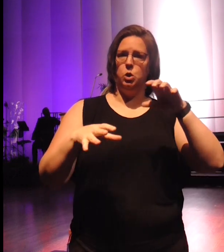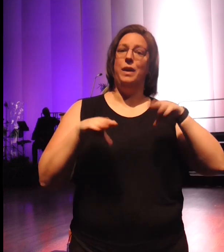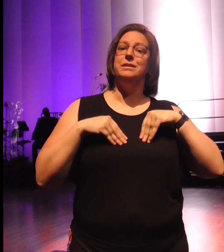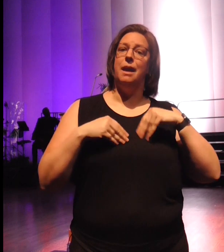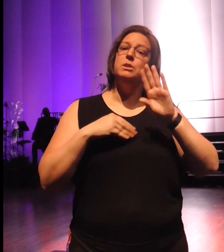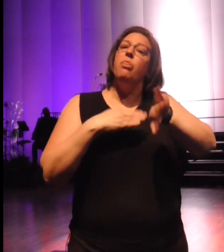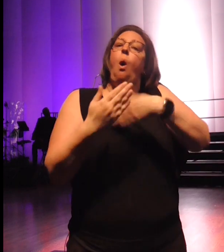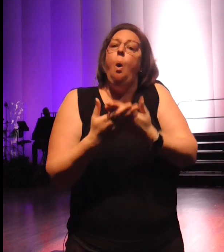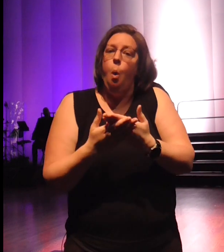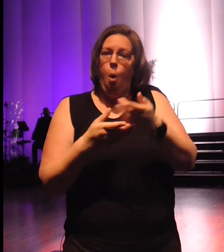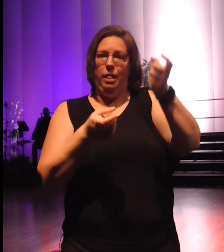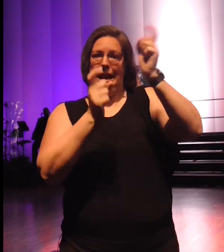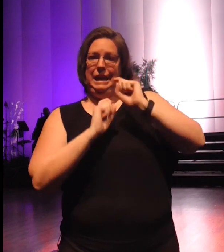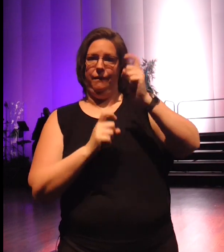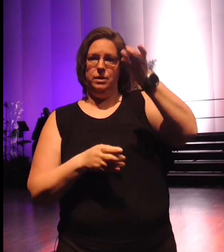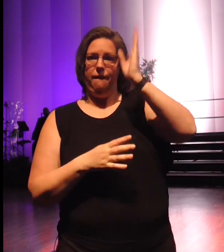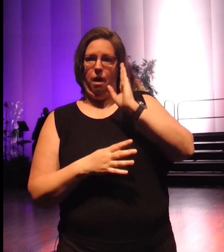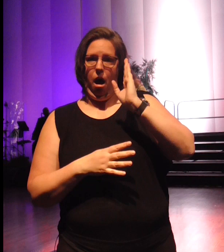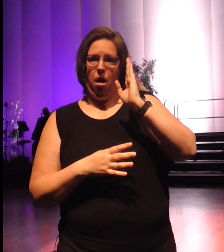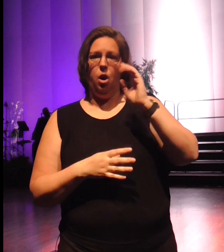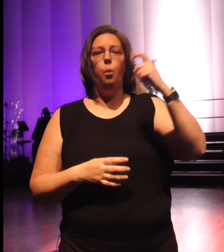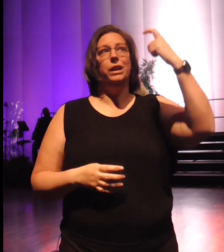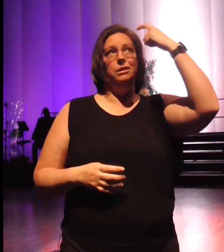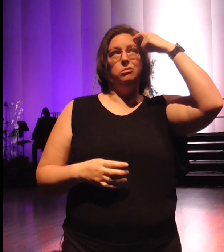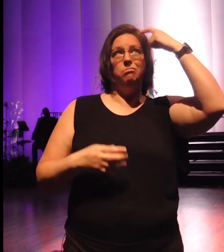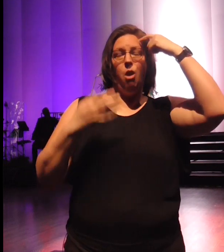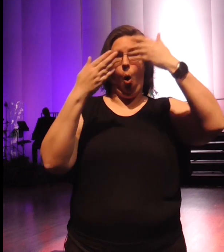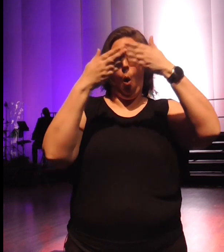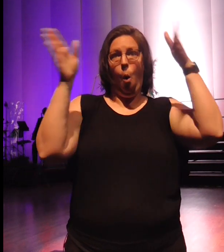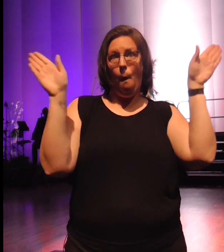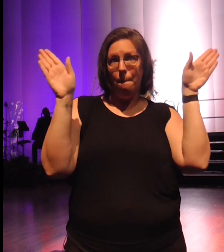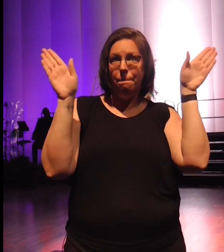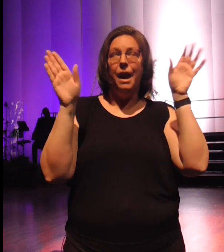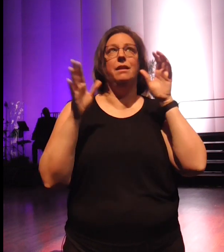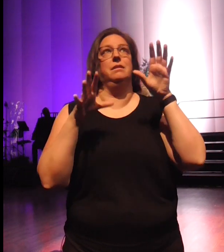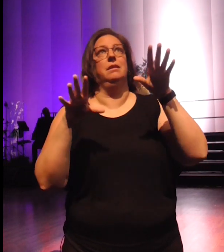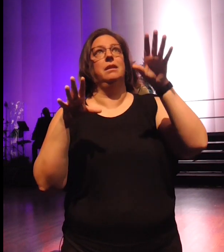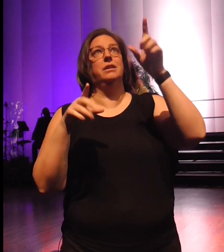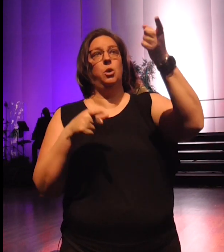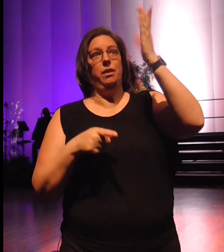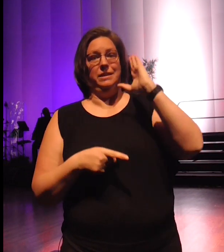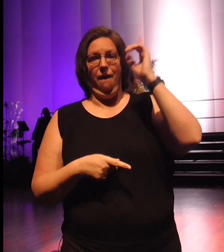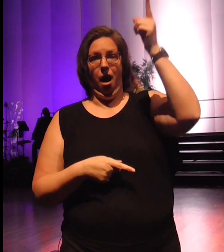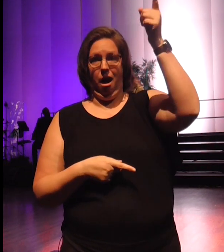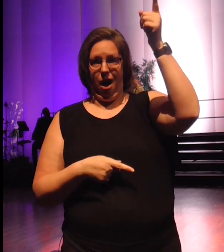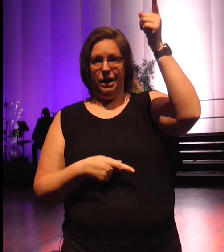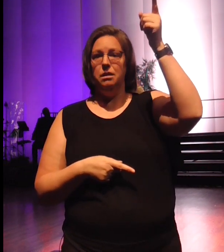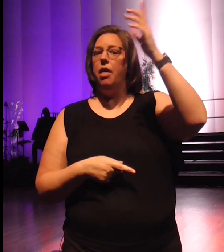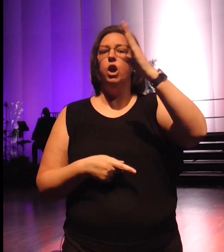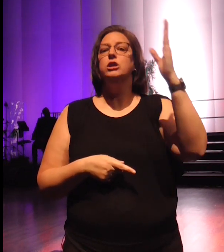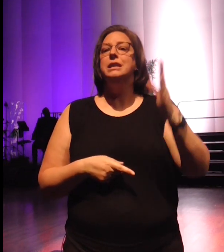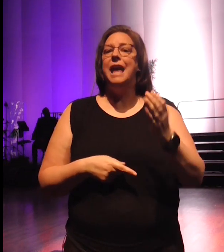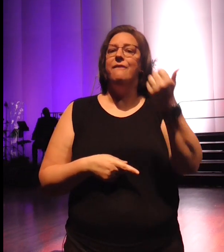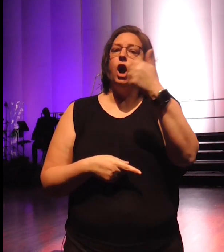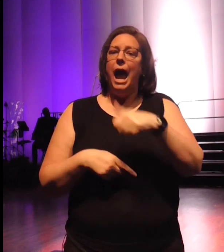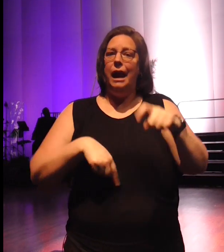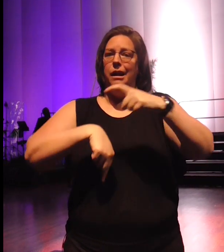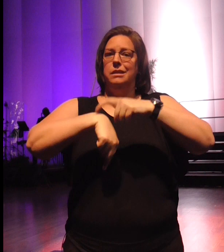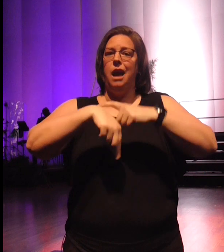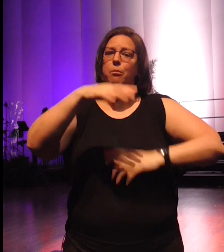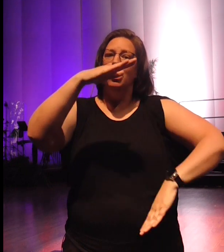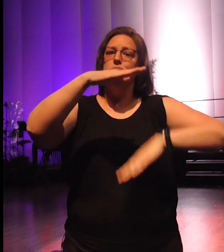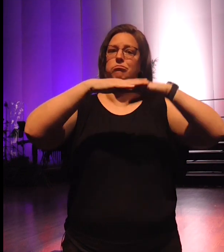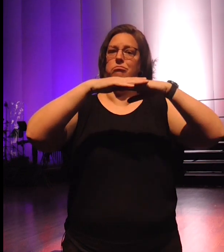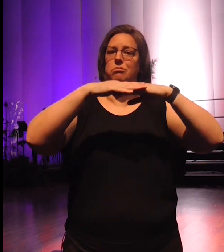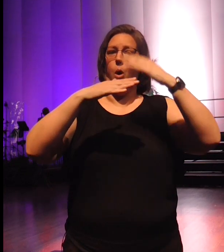We should open our consciousness to a receptivity of the divine. There will never be any point of saturation because God